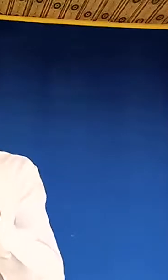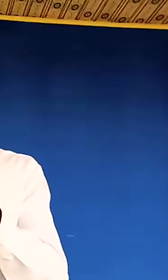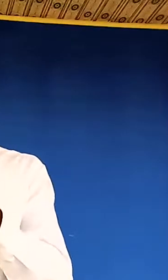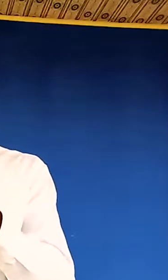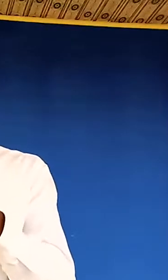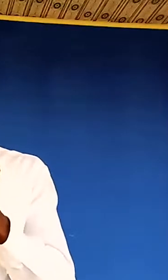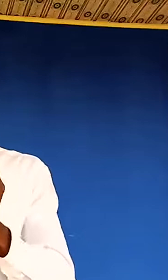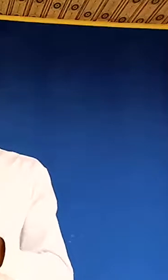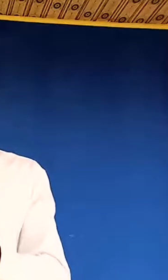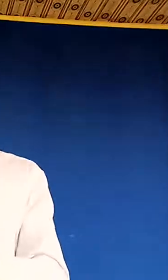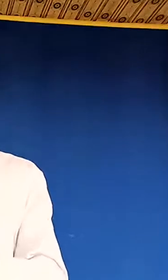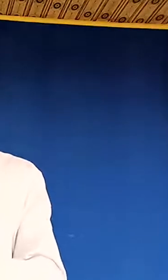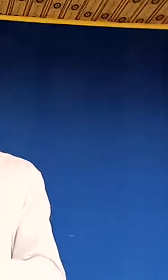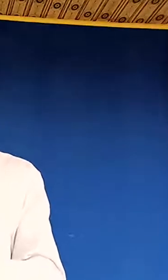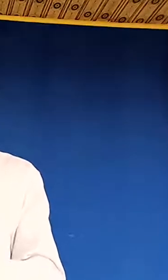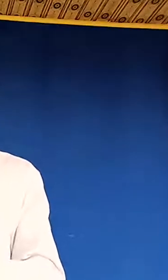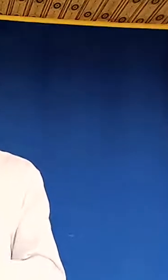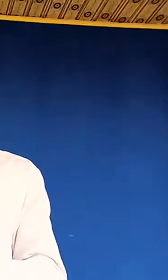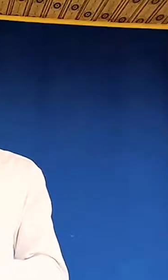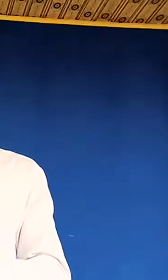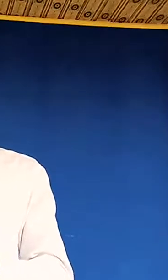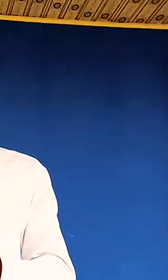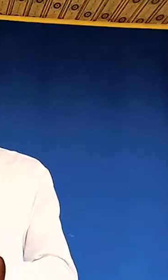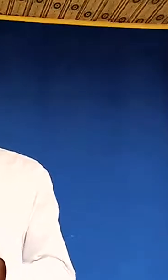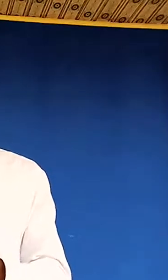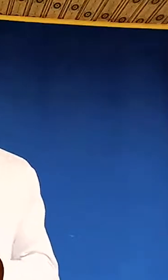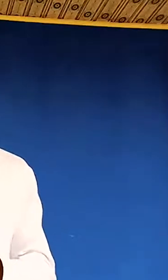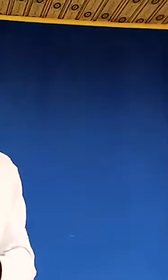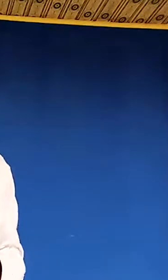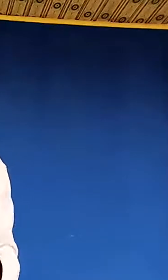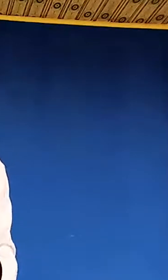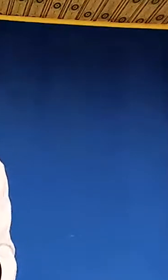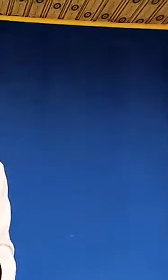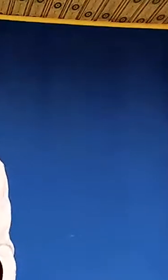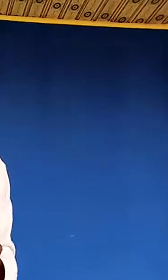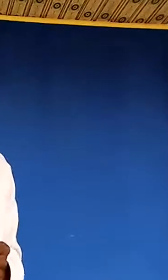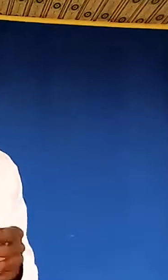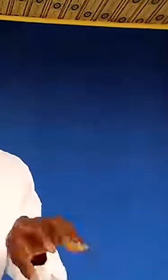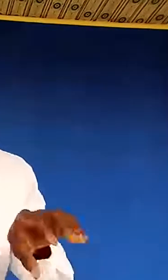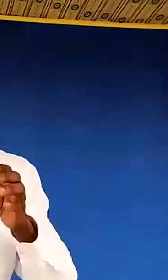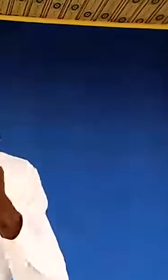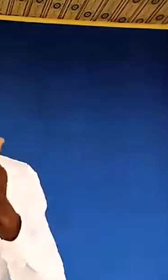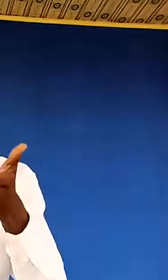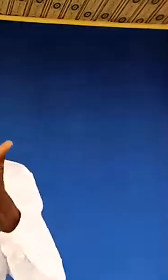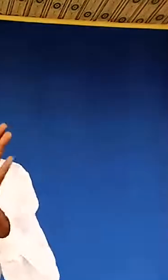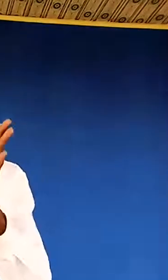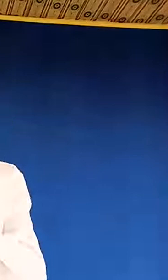Shouldn't a woman get pregnant when she wants it? All right. So thank you for that.